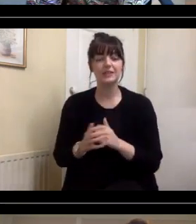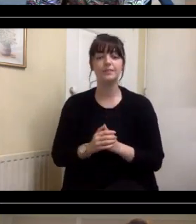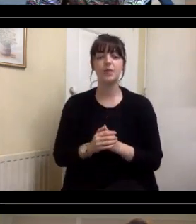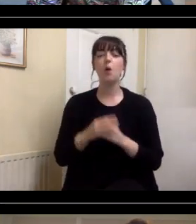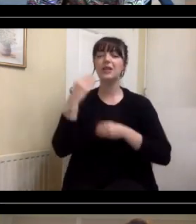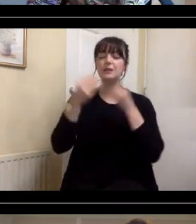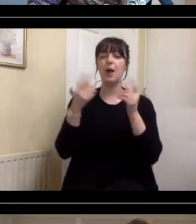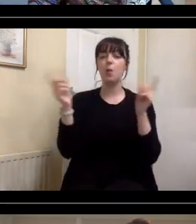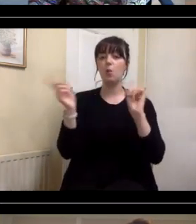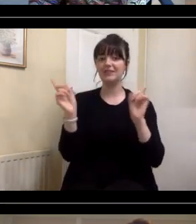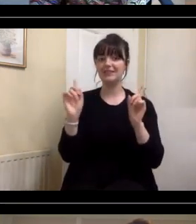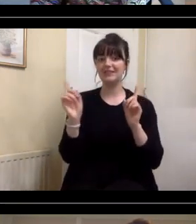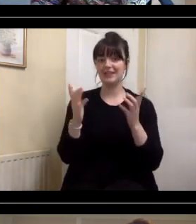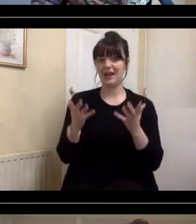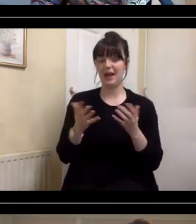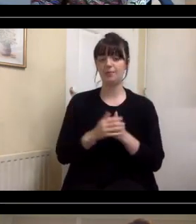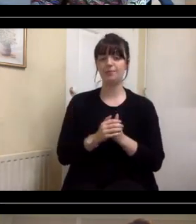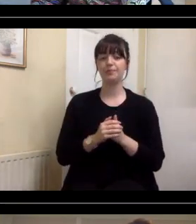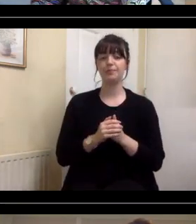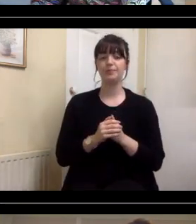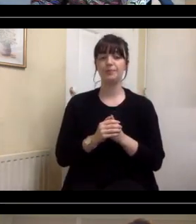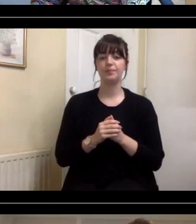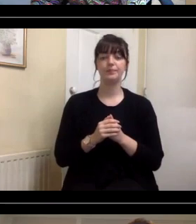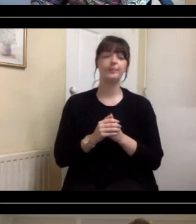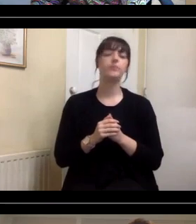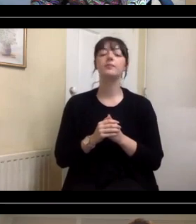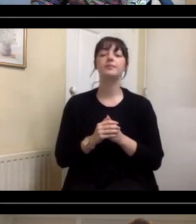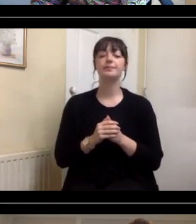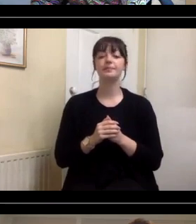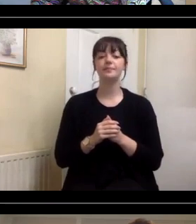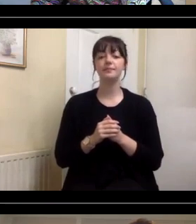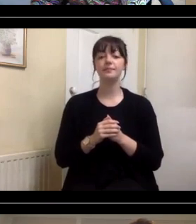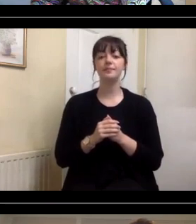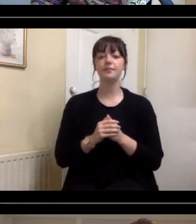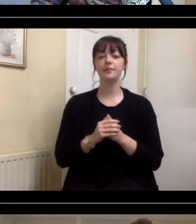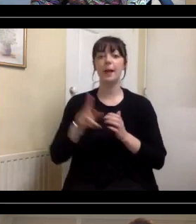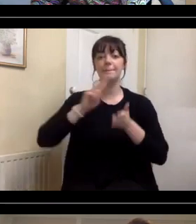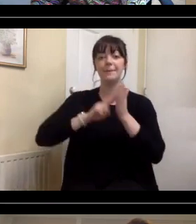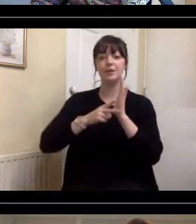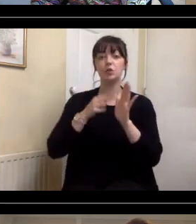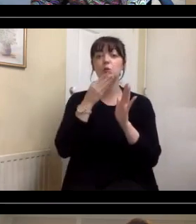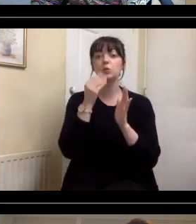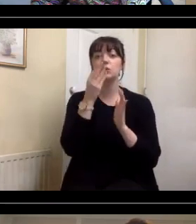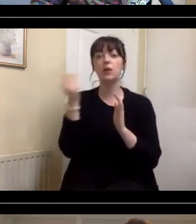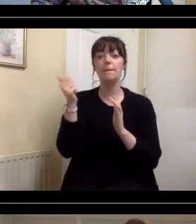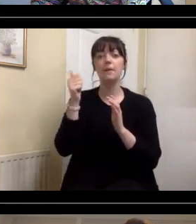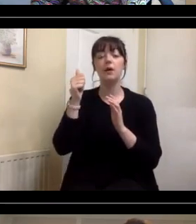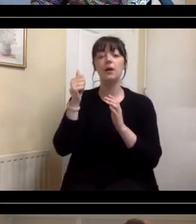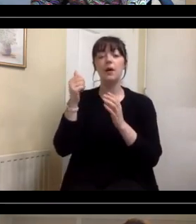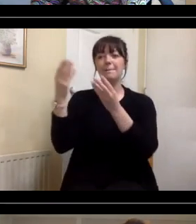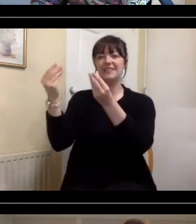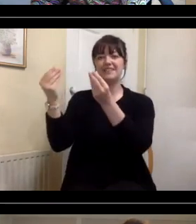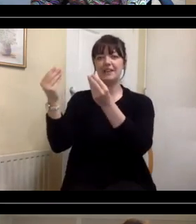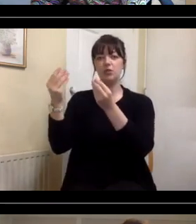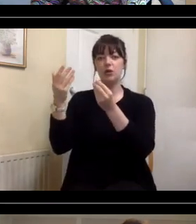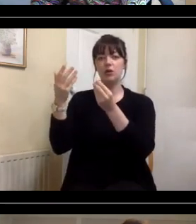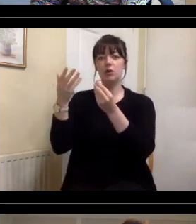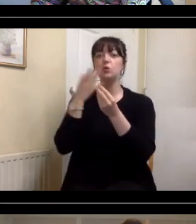So essentially, there's the proposal to use some of the material that we excavate from